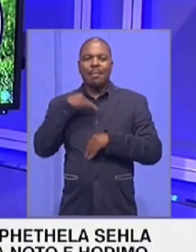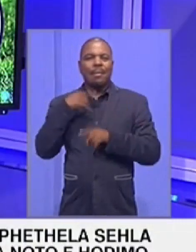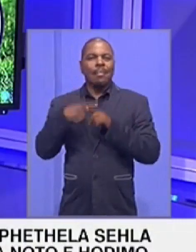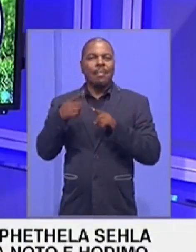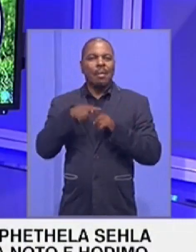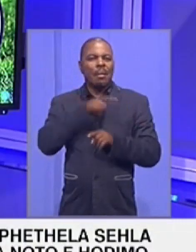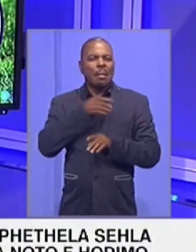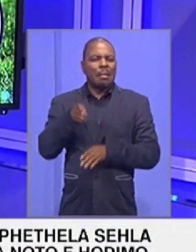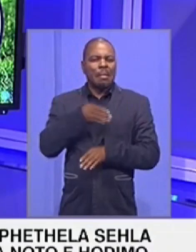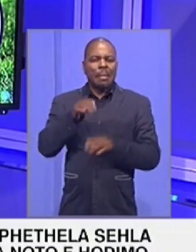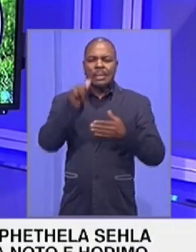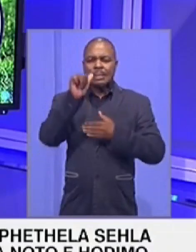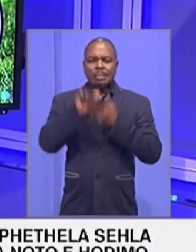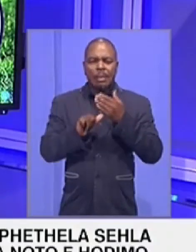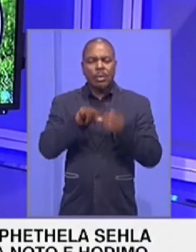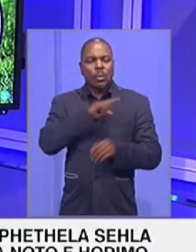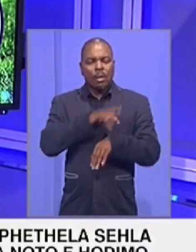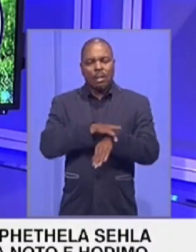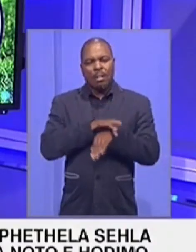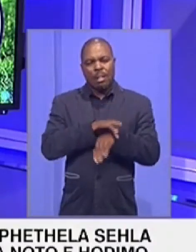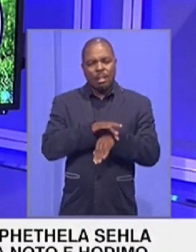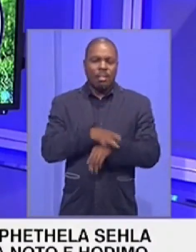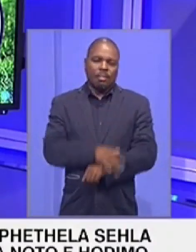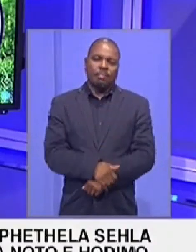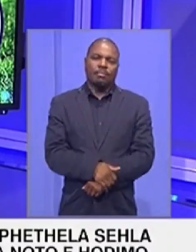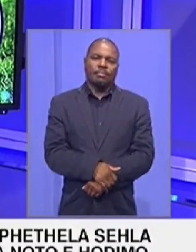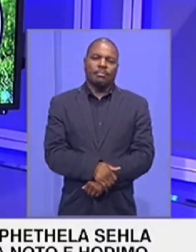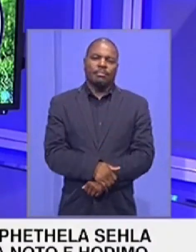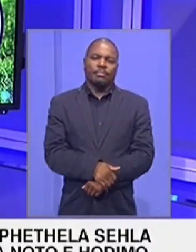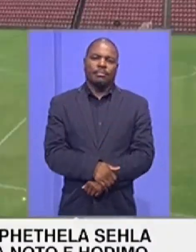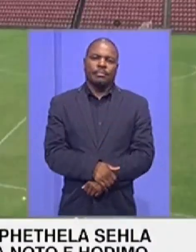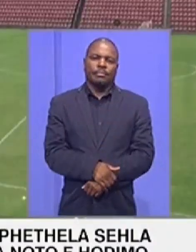ho ba siyo dikgwedi tse tsheletseng ka lebaka la ho tswa kotsi.